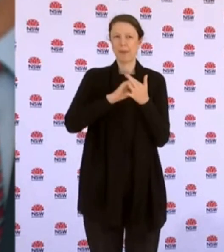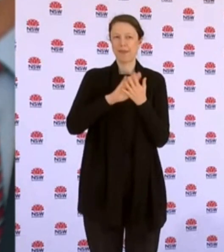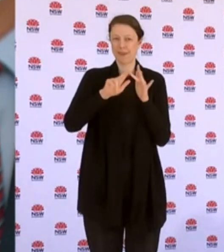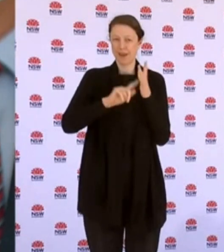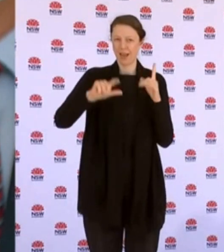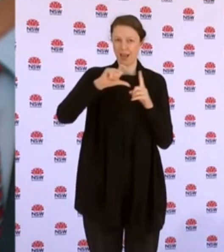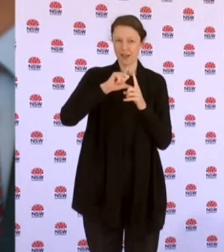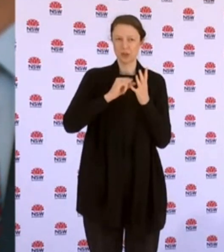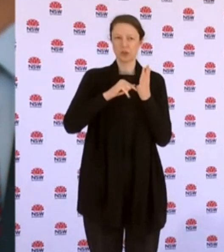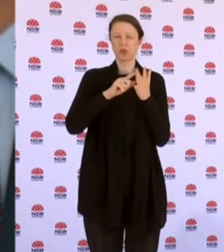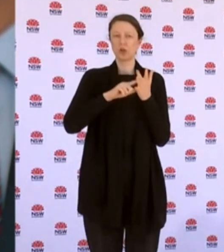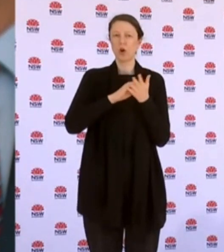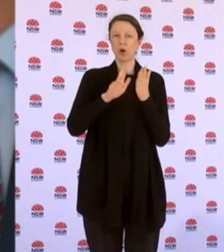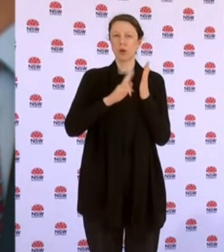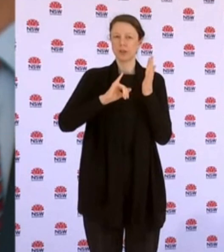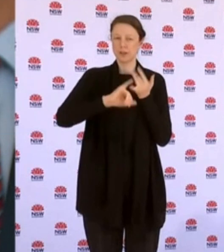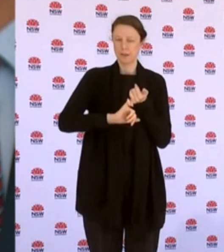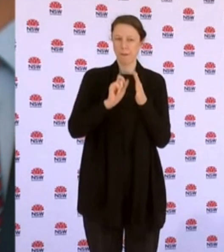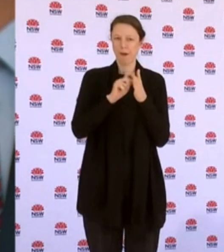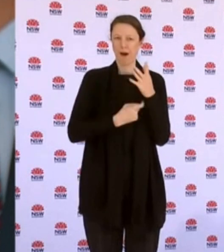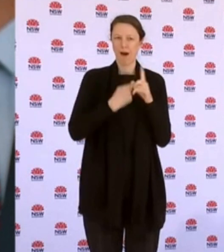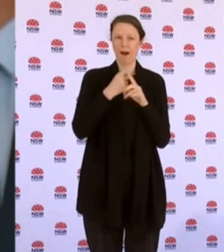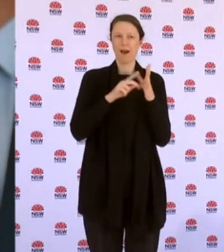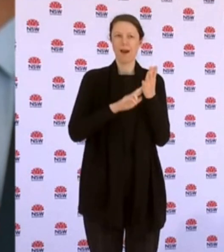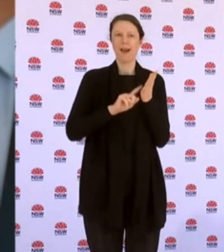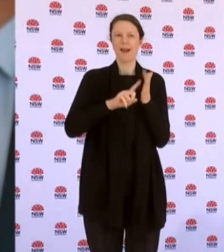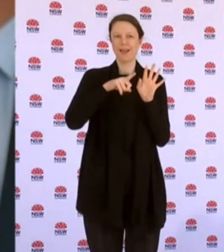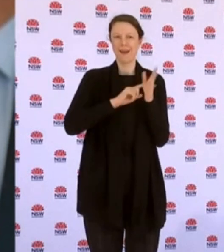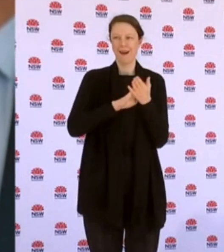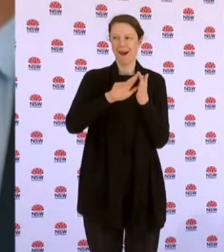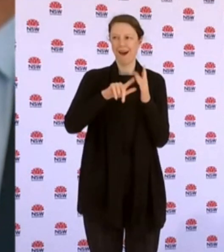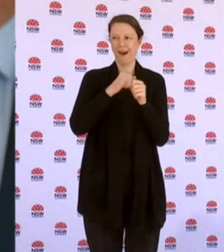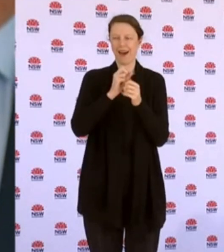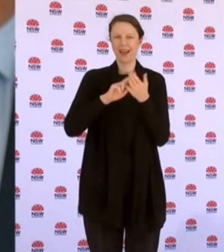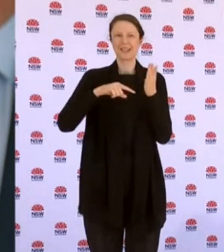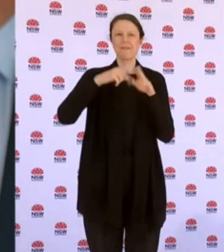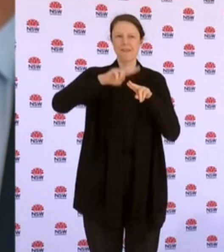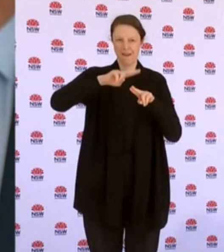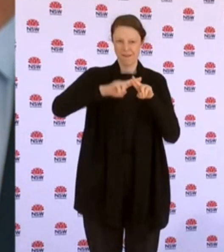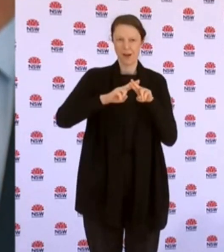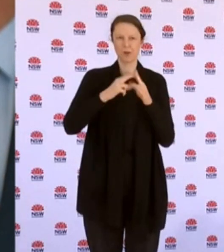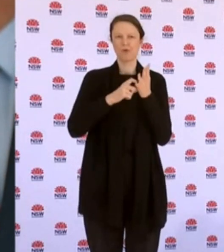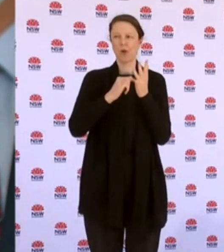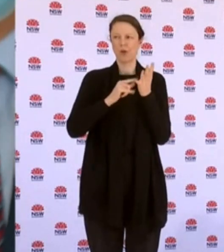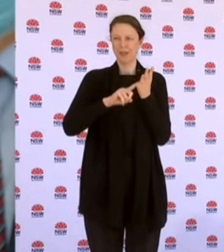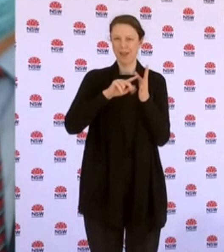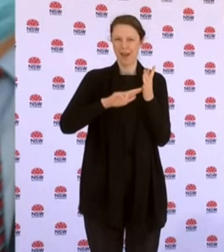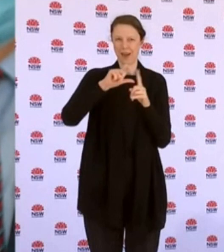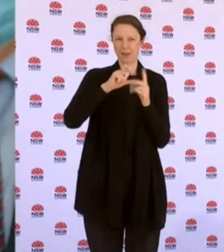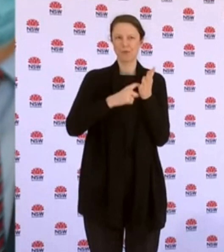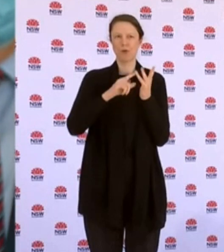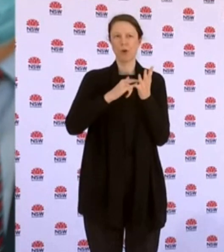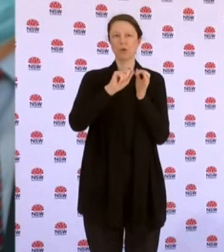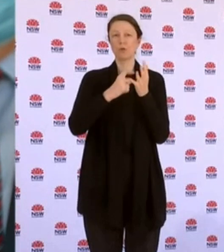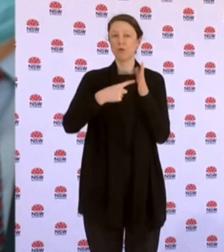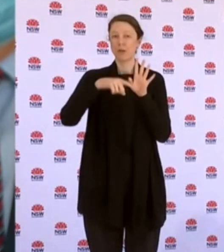Canley Heights, Fairfield West, Bankstown, Condell Park, Hurstville, Roselands, Rosebery,